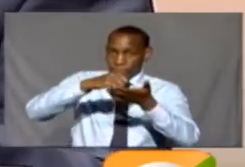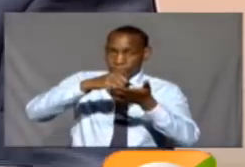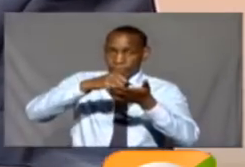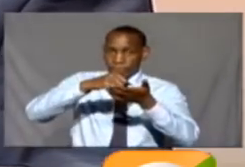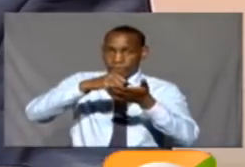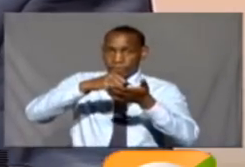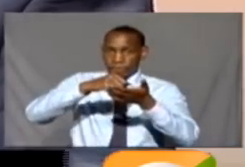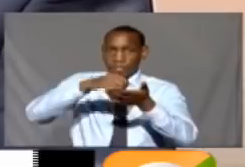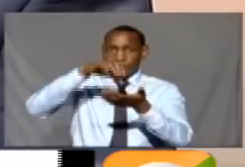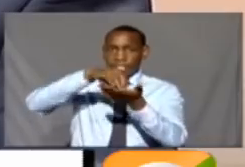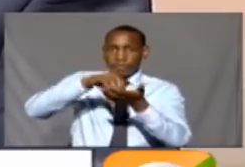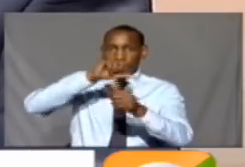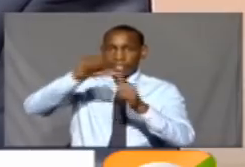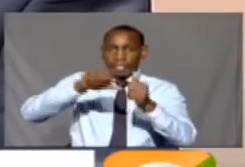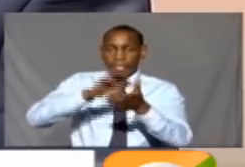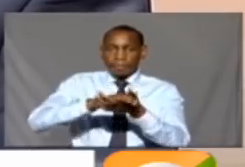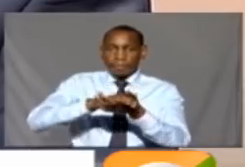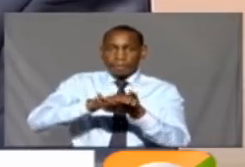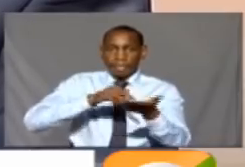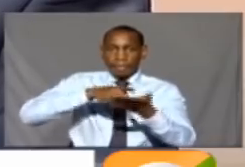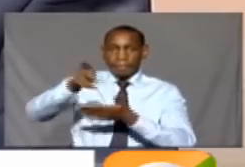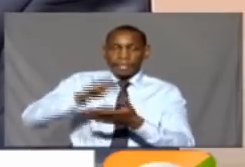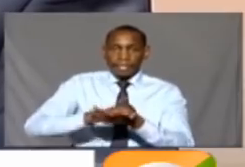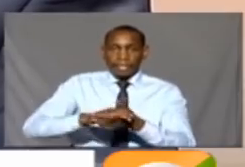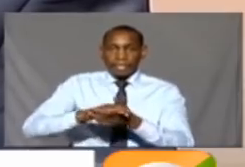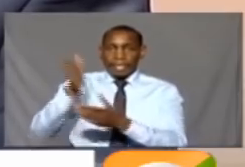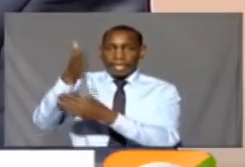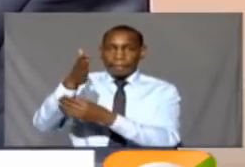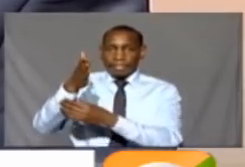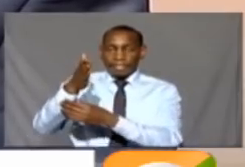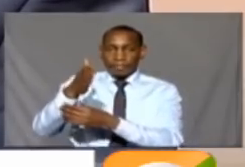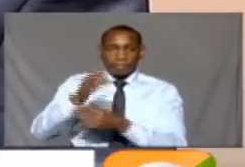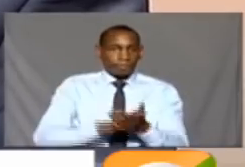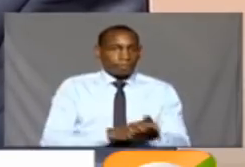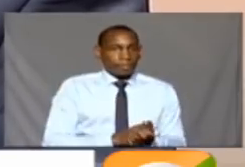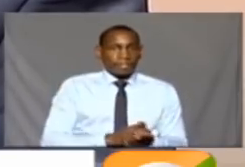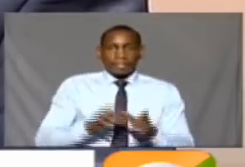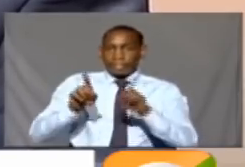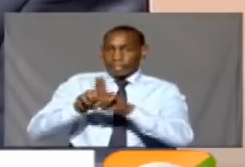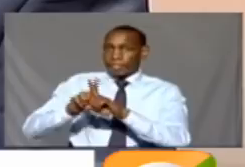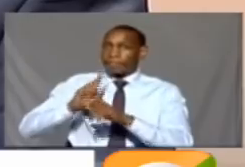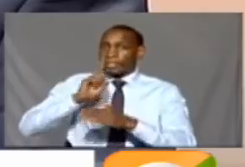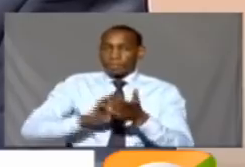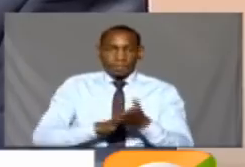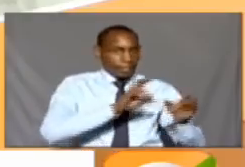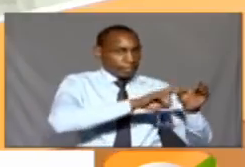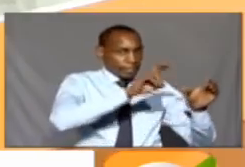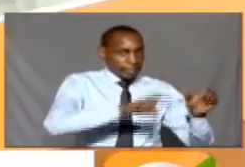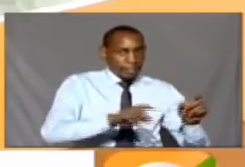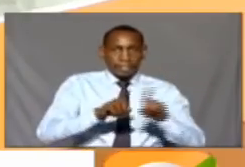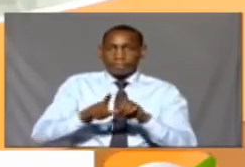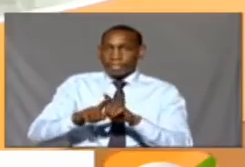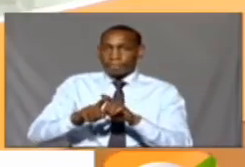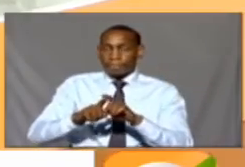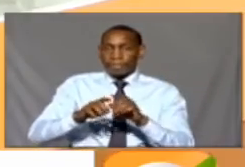so-called scandal about a purchase of an embassy in Tokyo. Tune of about 1.4 billion yes. Kenya shillings. And I said, and you stepped down over the and same I walked to